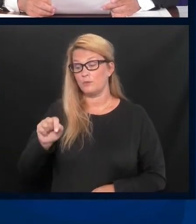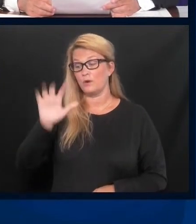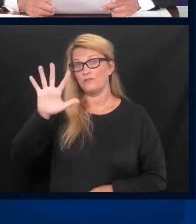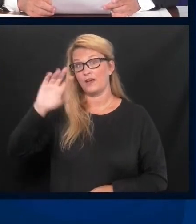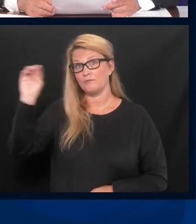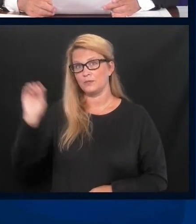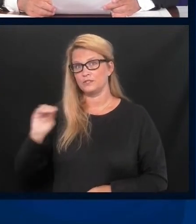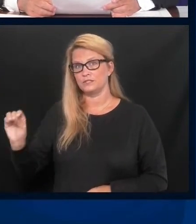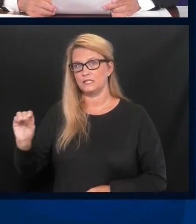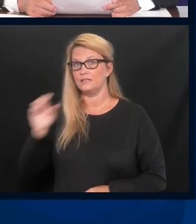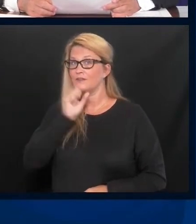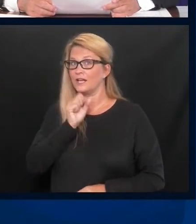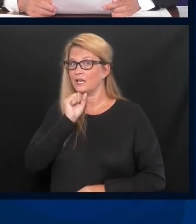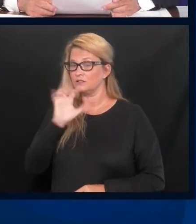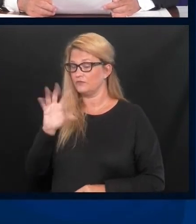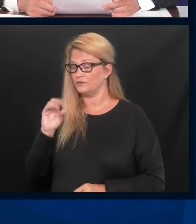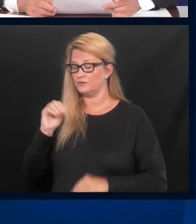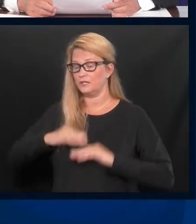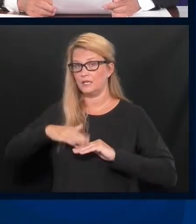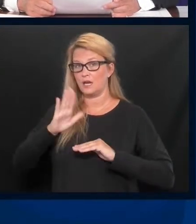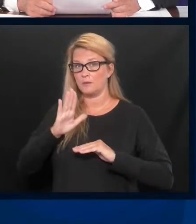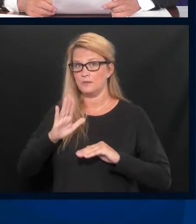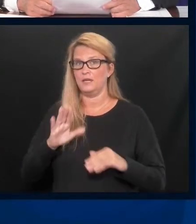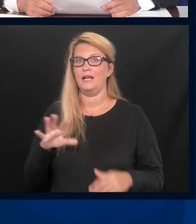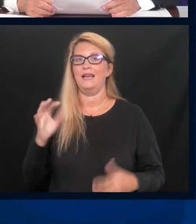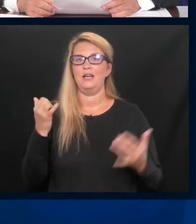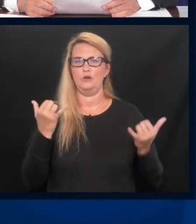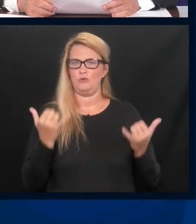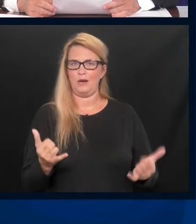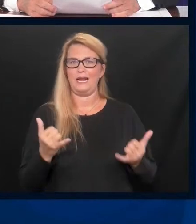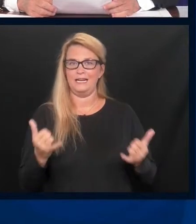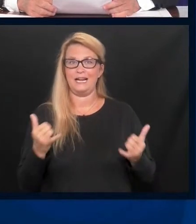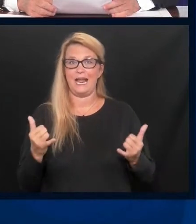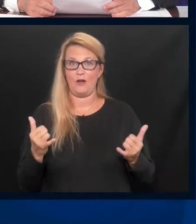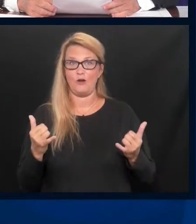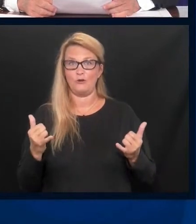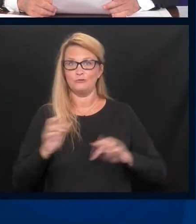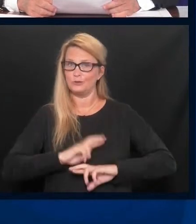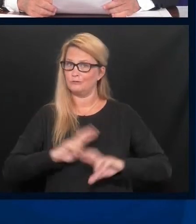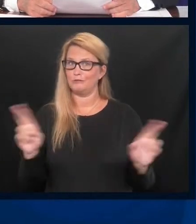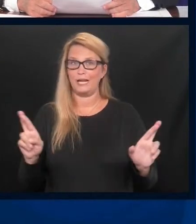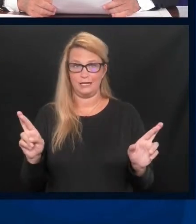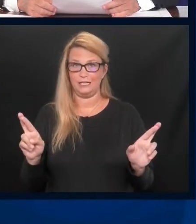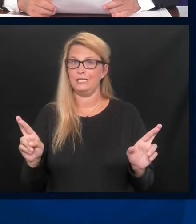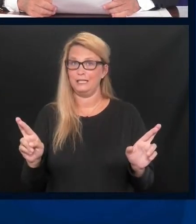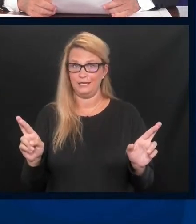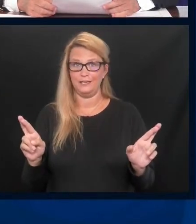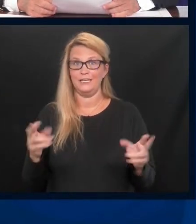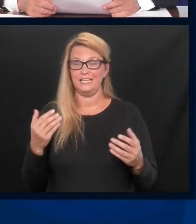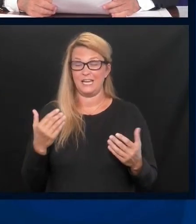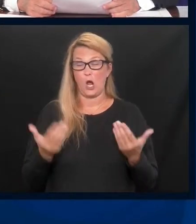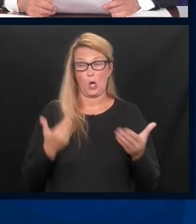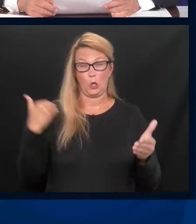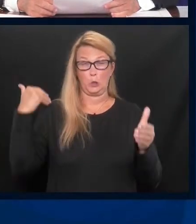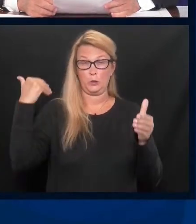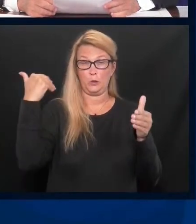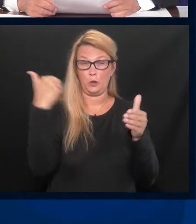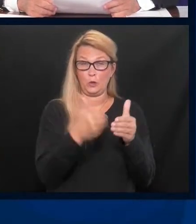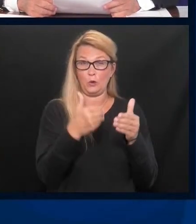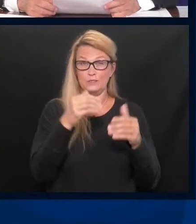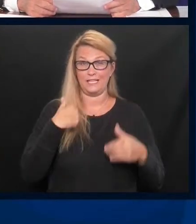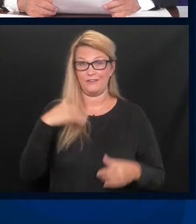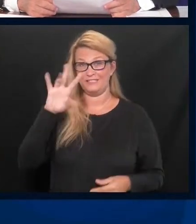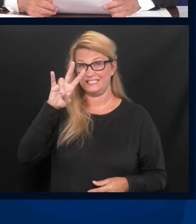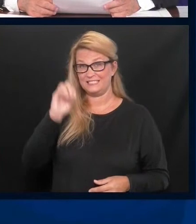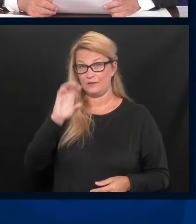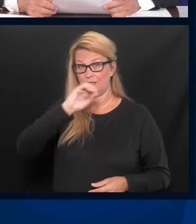83.5% of the 50 and older, and we are right on the threshold of having 70% of everybody that